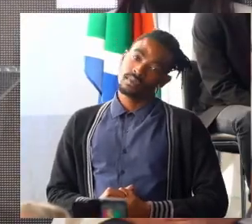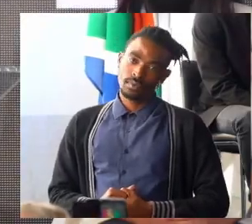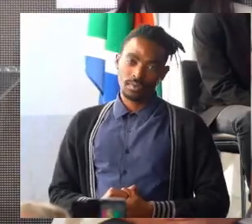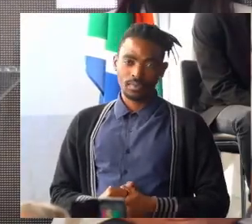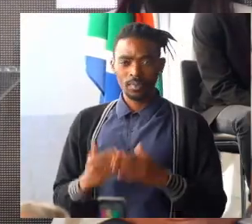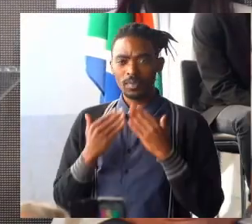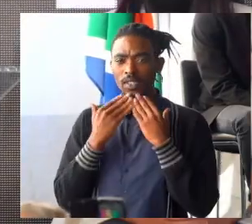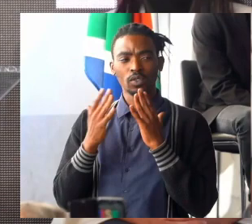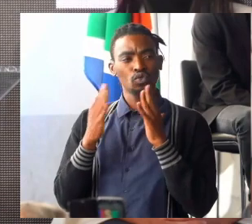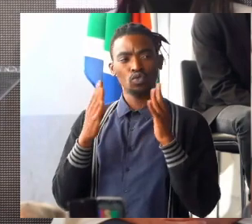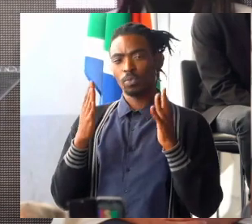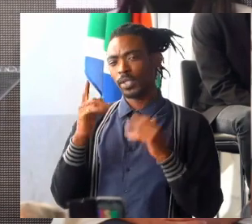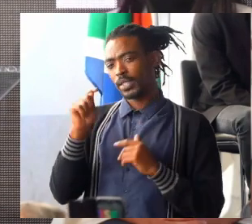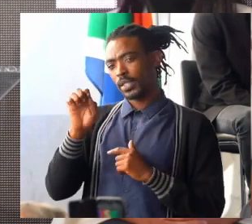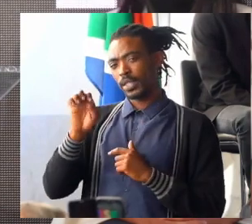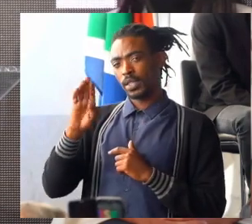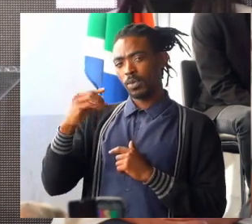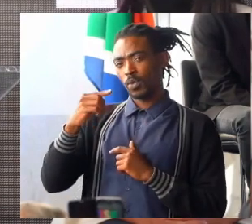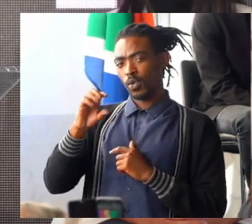Thank you very much, Debza.